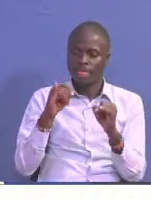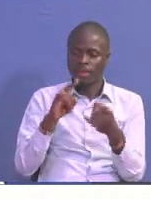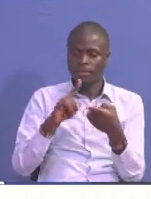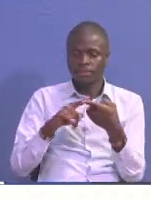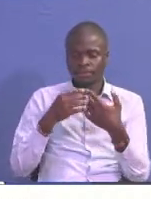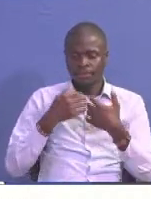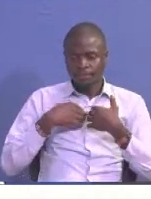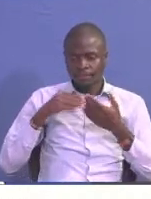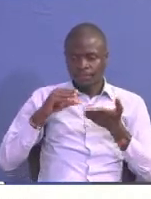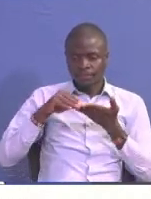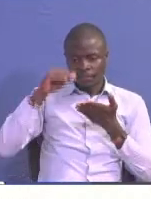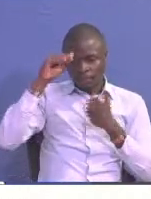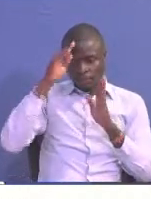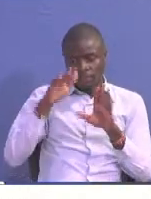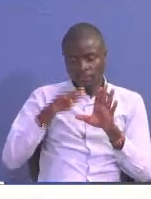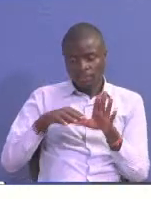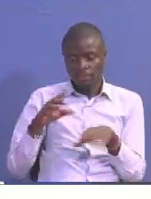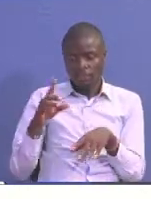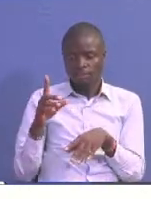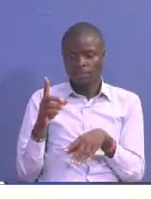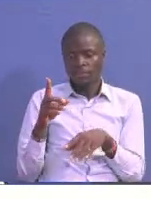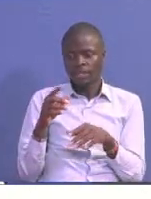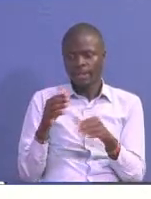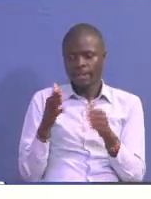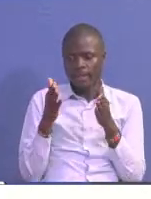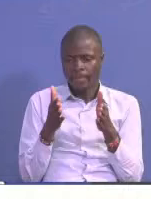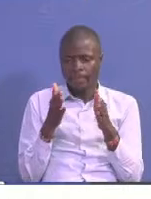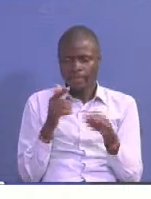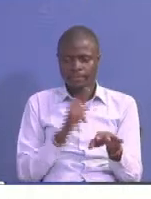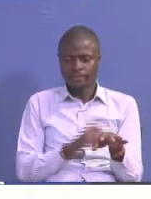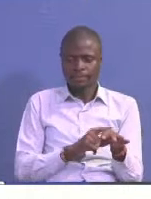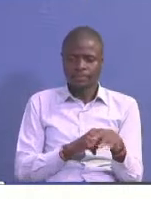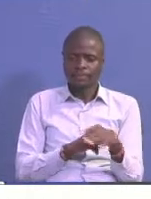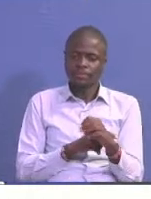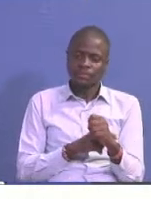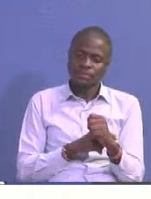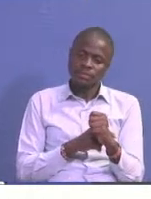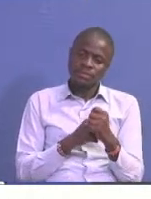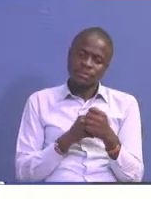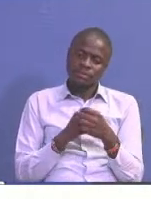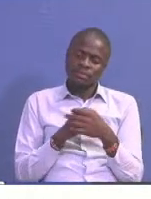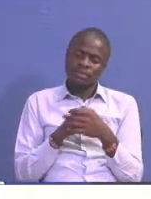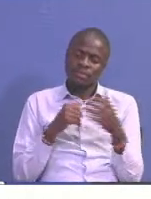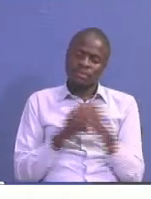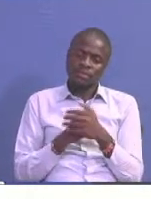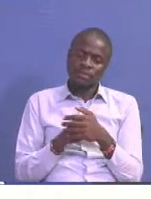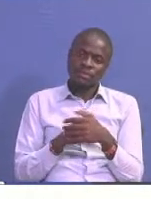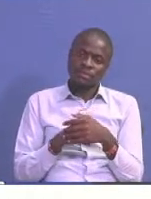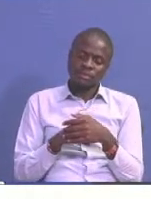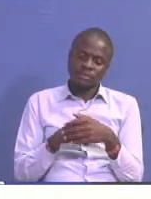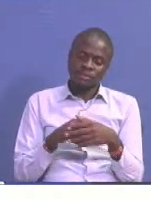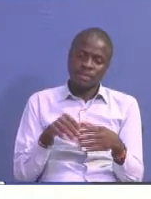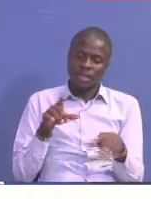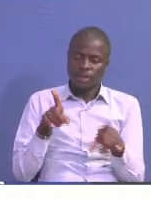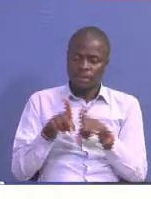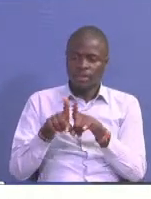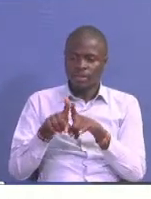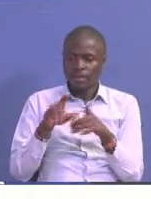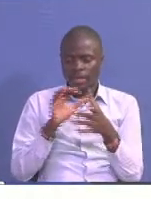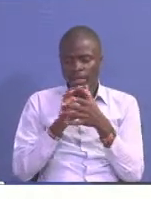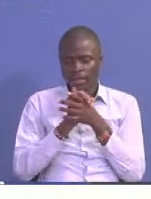the students in the forefront, yes, not at the back. Yeah. There also I agree.